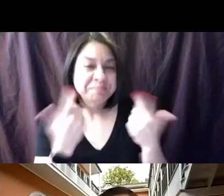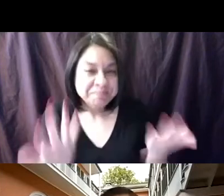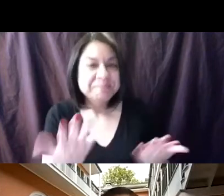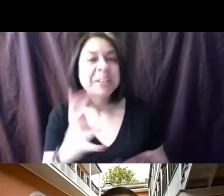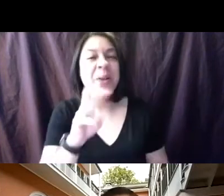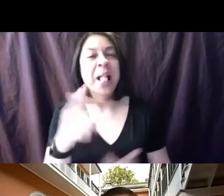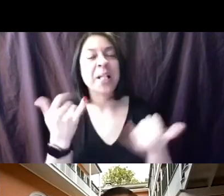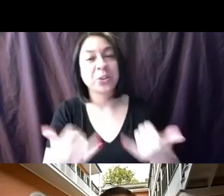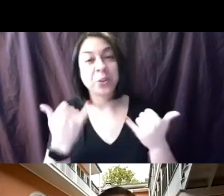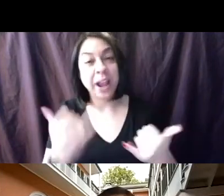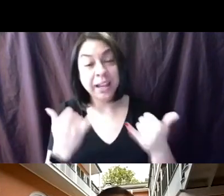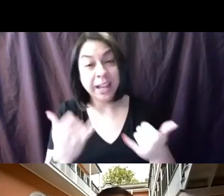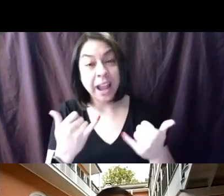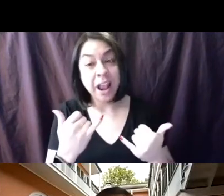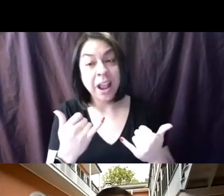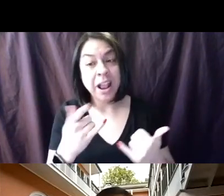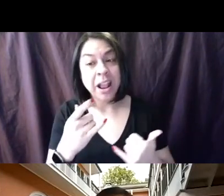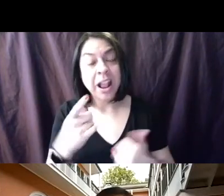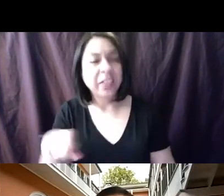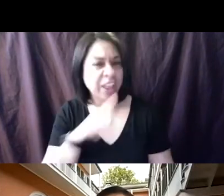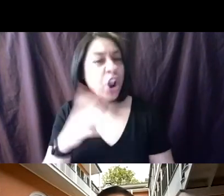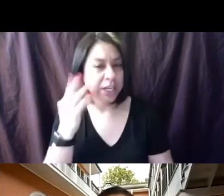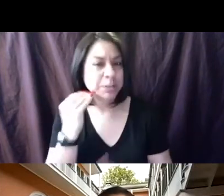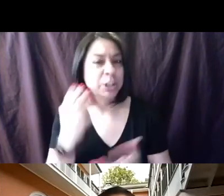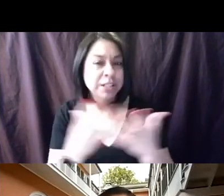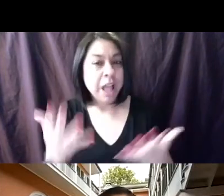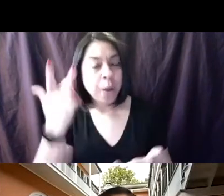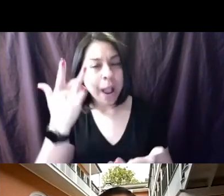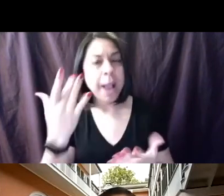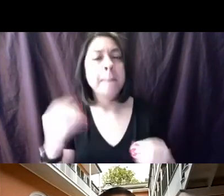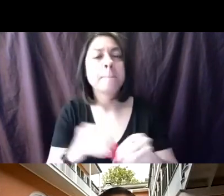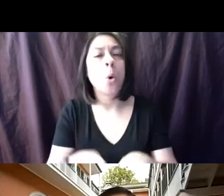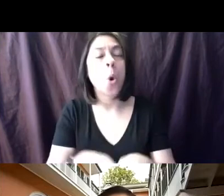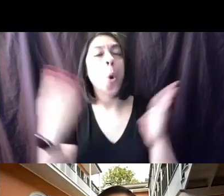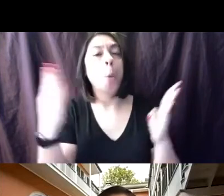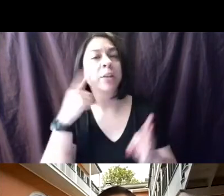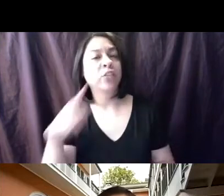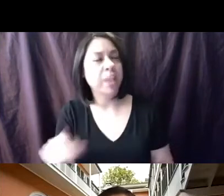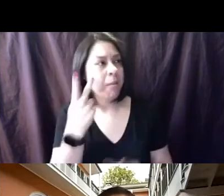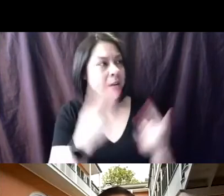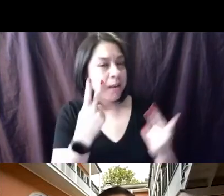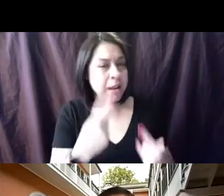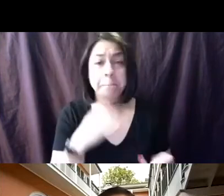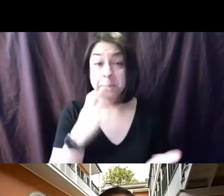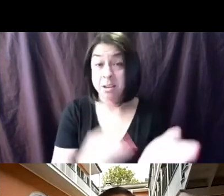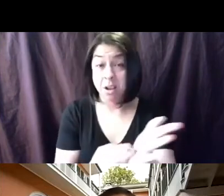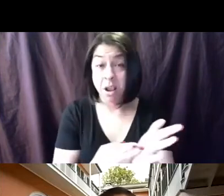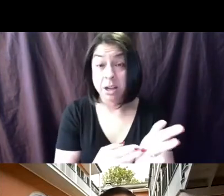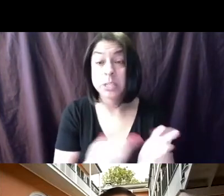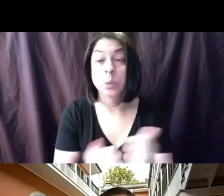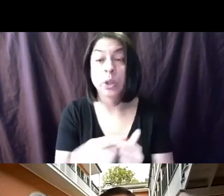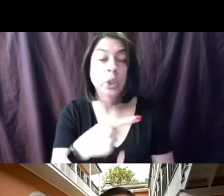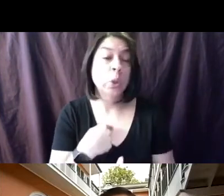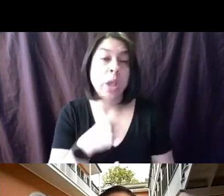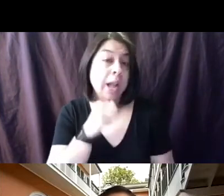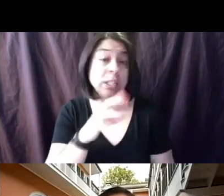Right now they're experiencing a lot because it's more open to them now. I'm gonna be honest, for years I didn't talk about it at